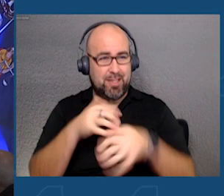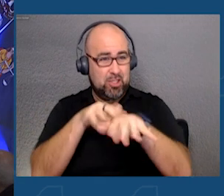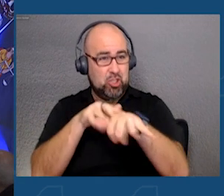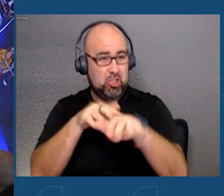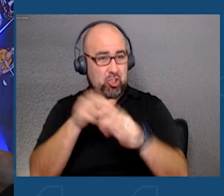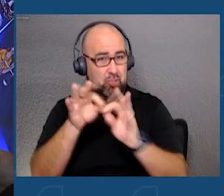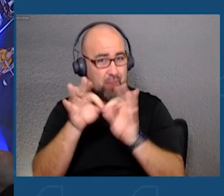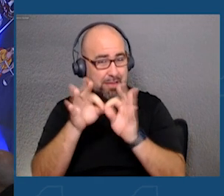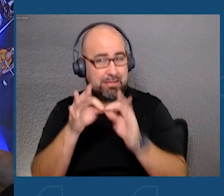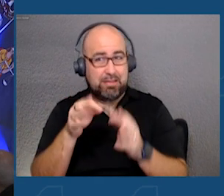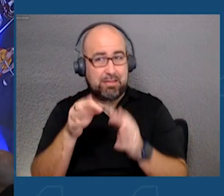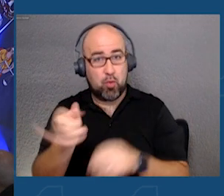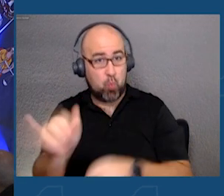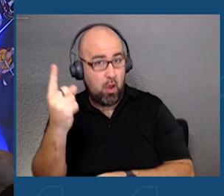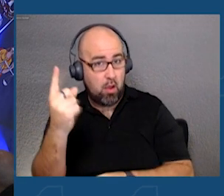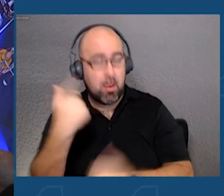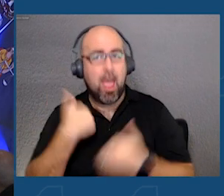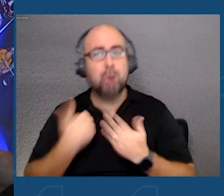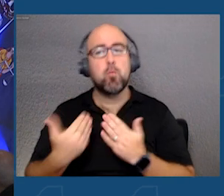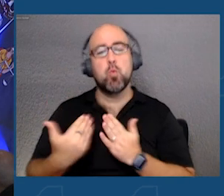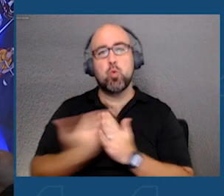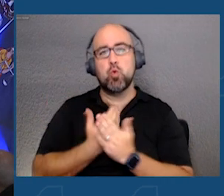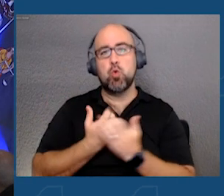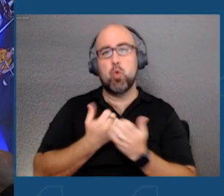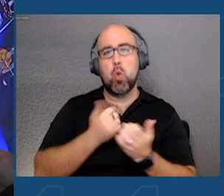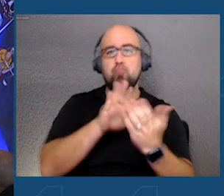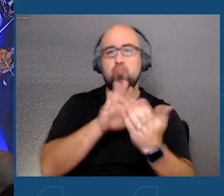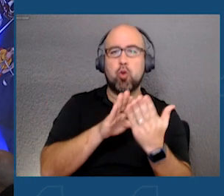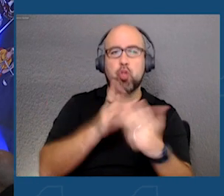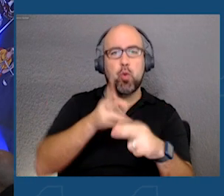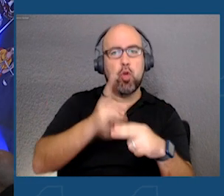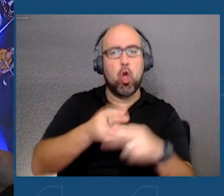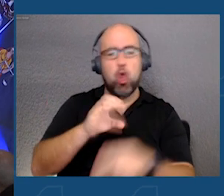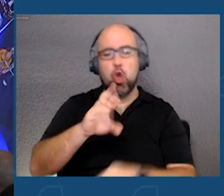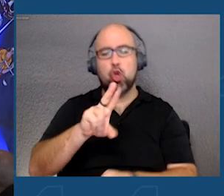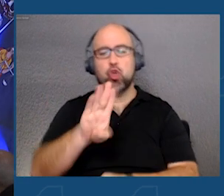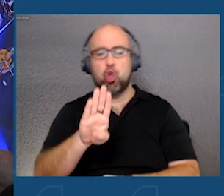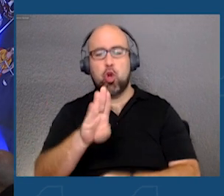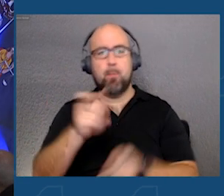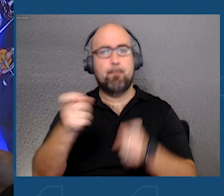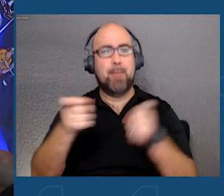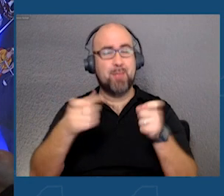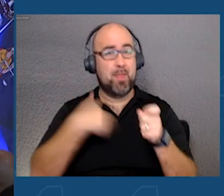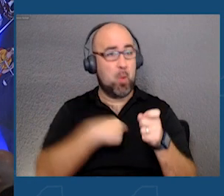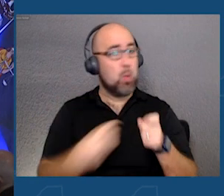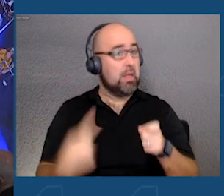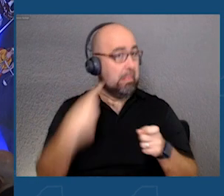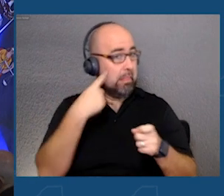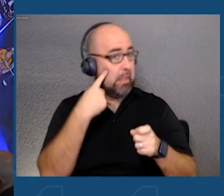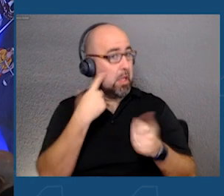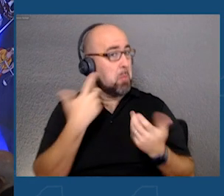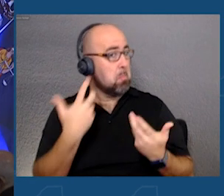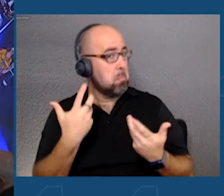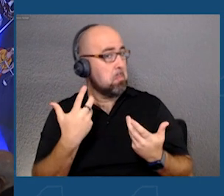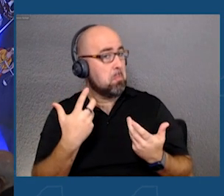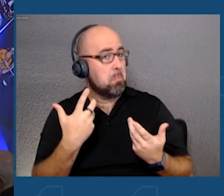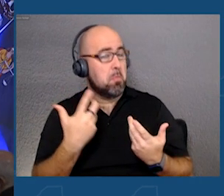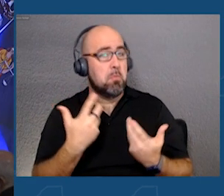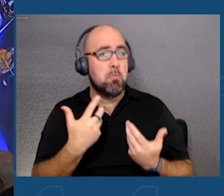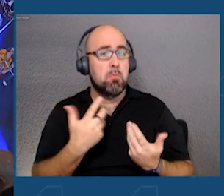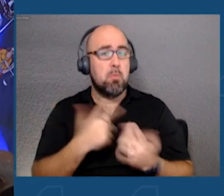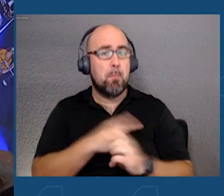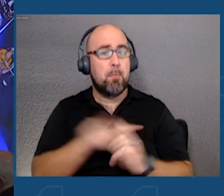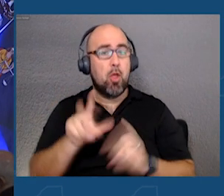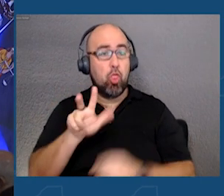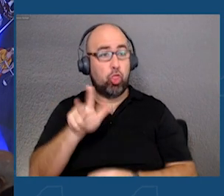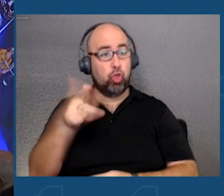approach called curb management that we think can, but the third way that we get